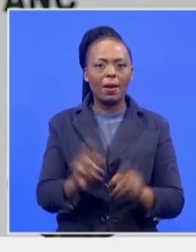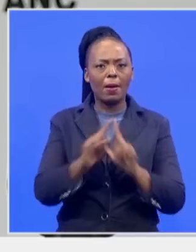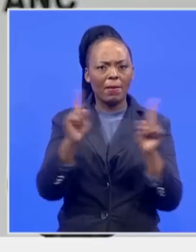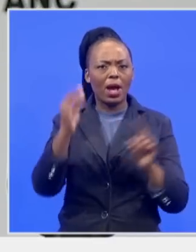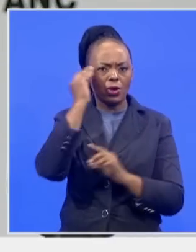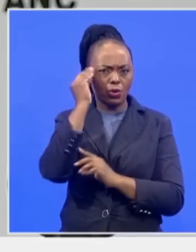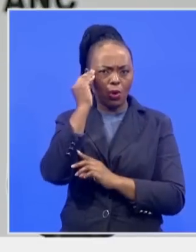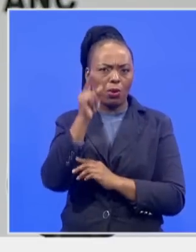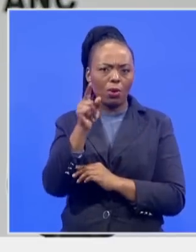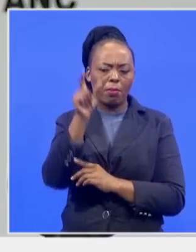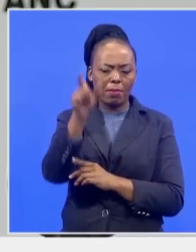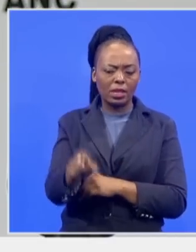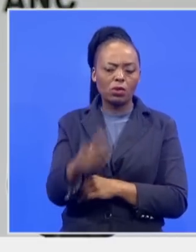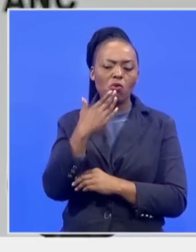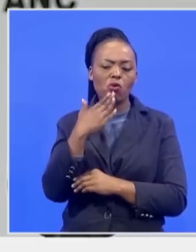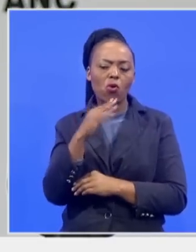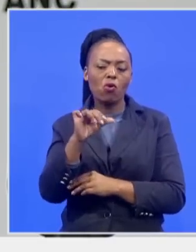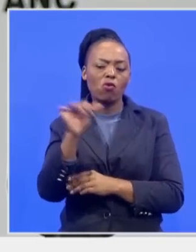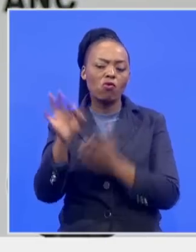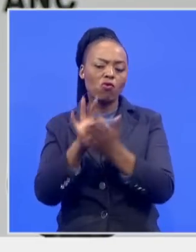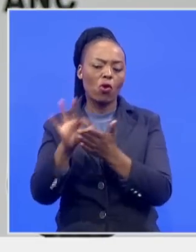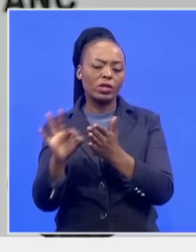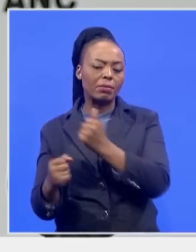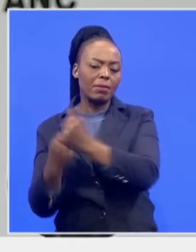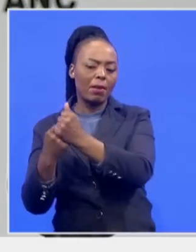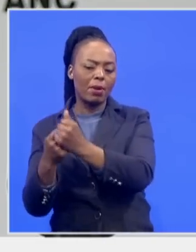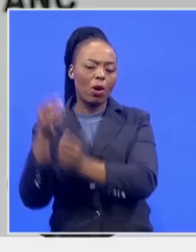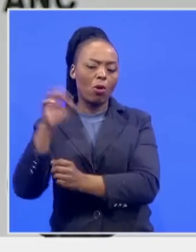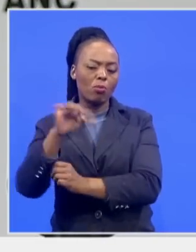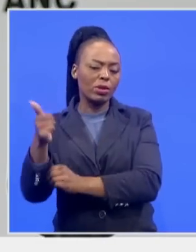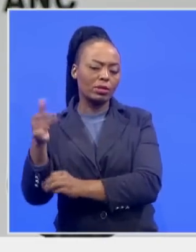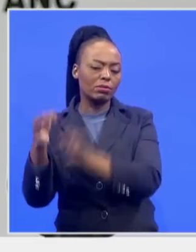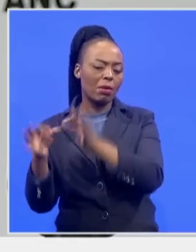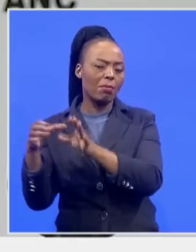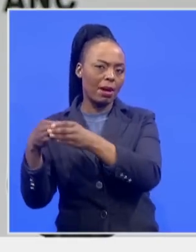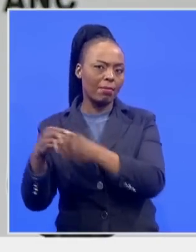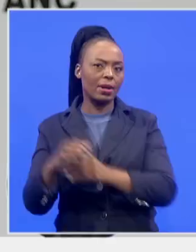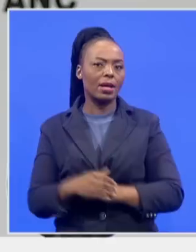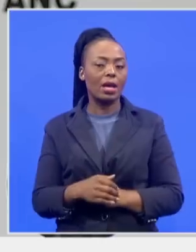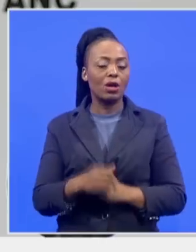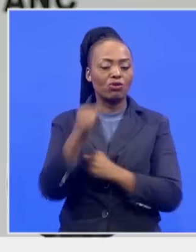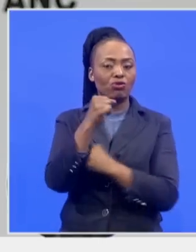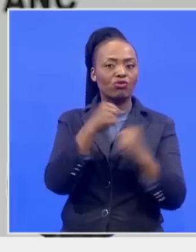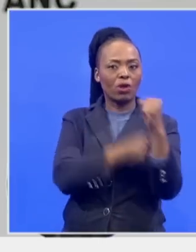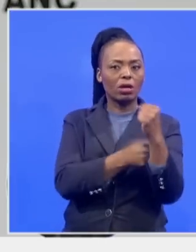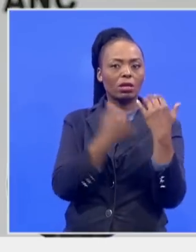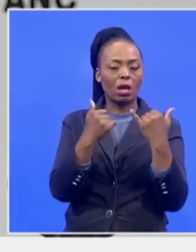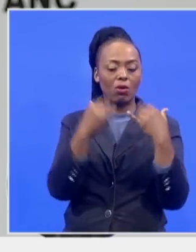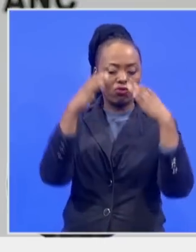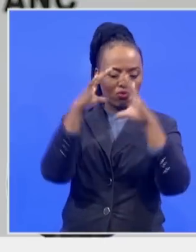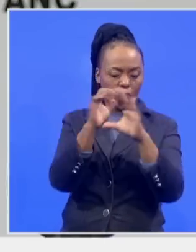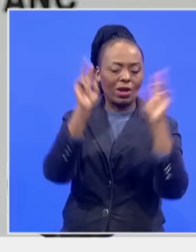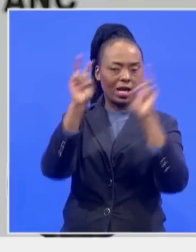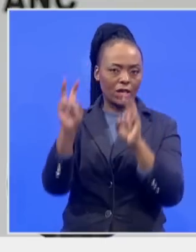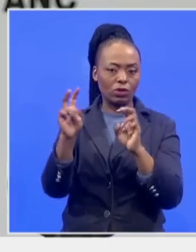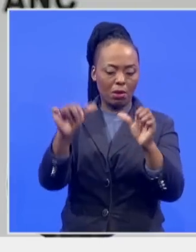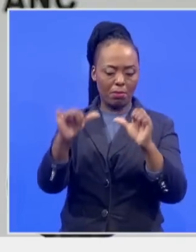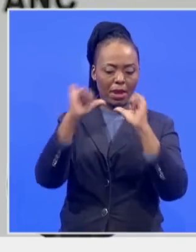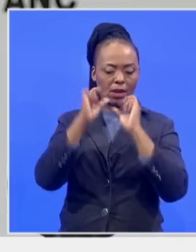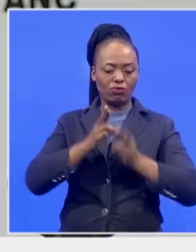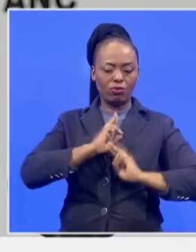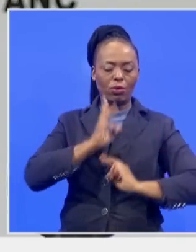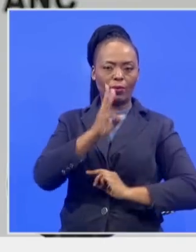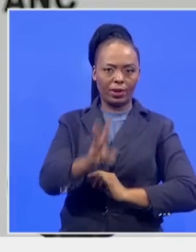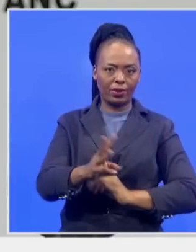who voted with the opposition, and our structures there are dealing with the matter, and they will come back to